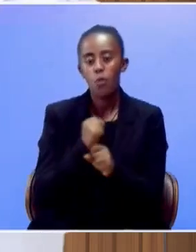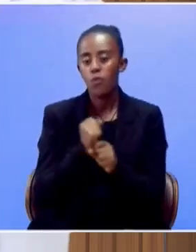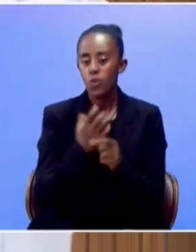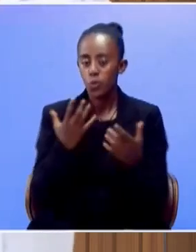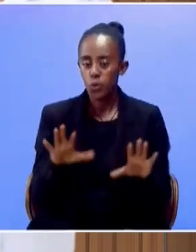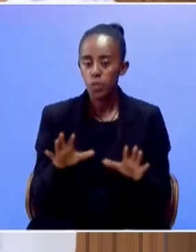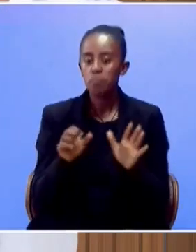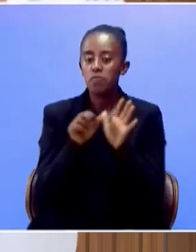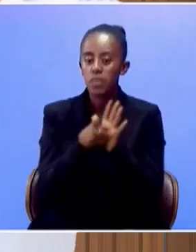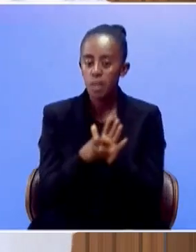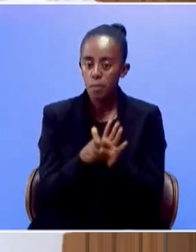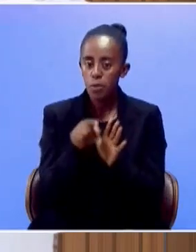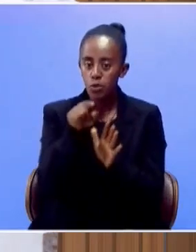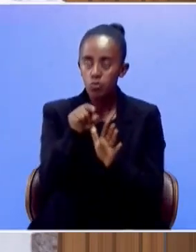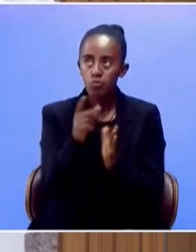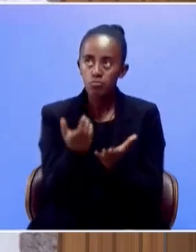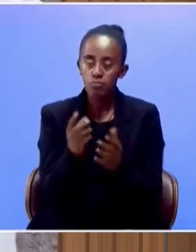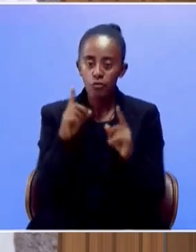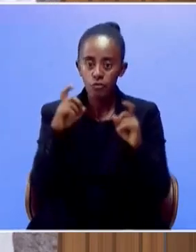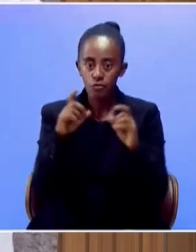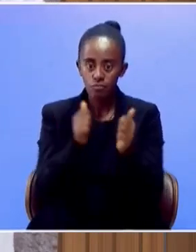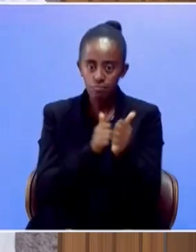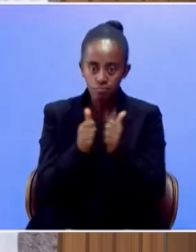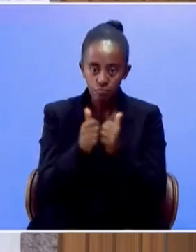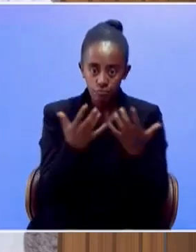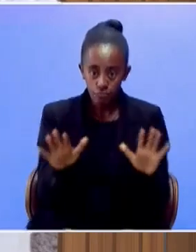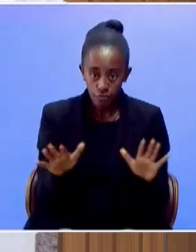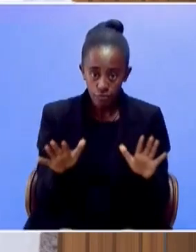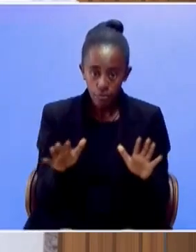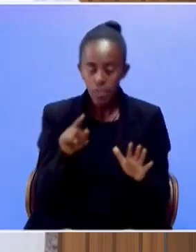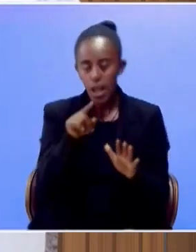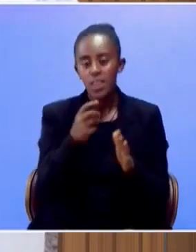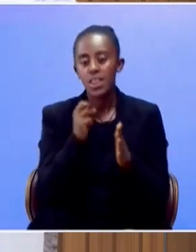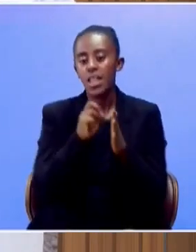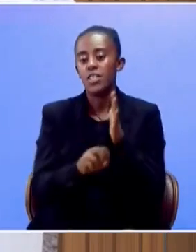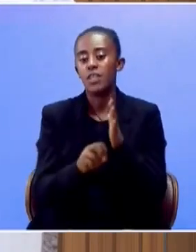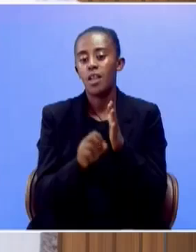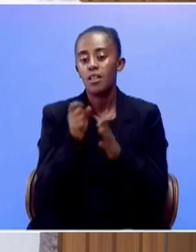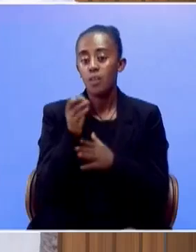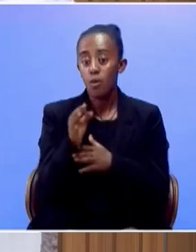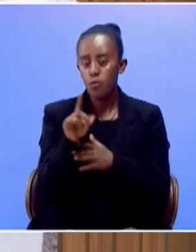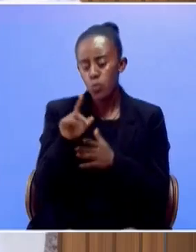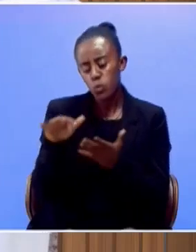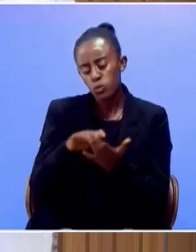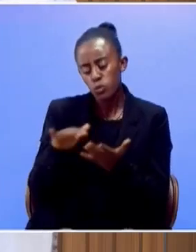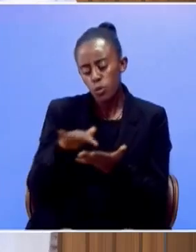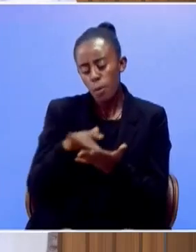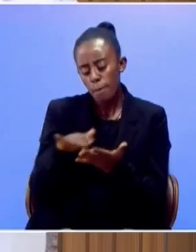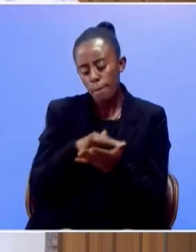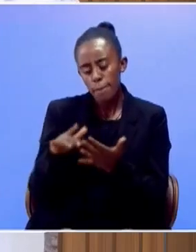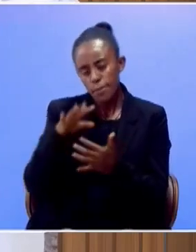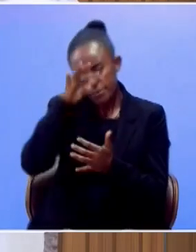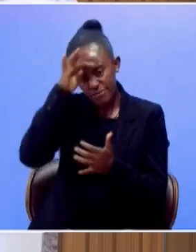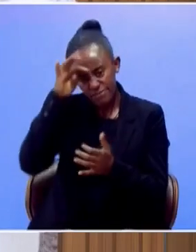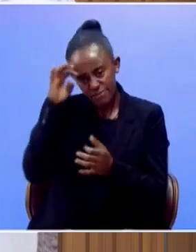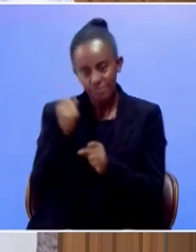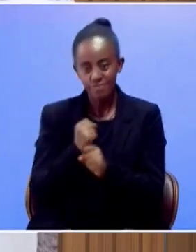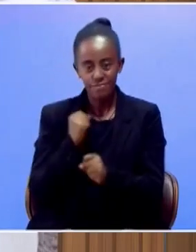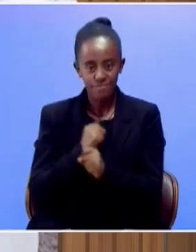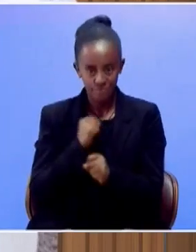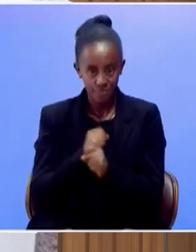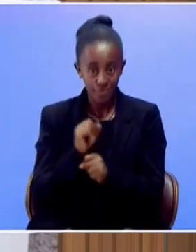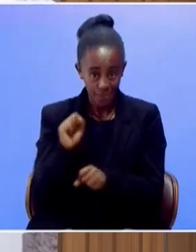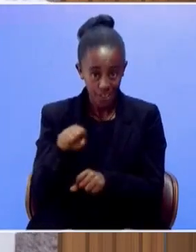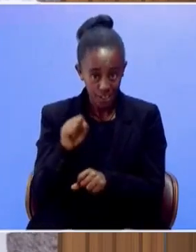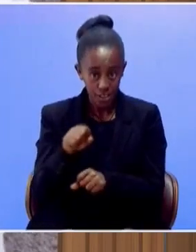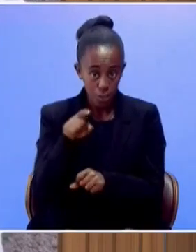for example, if you pass your exams, that is the result of your study, your hard work. Yes?